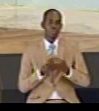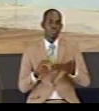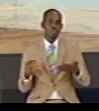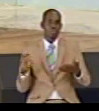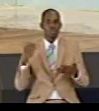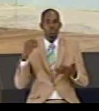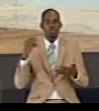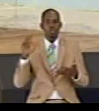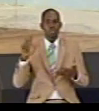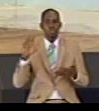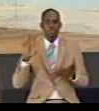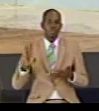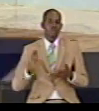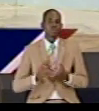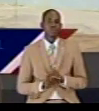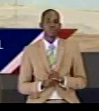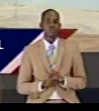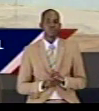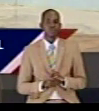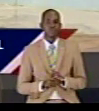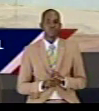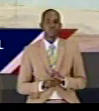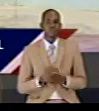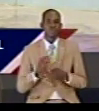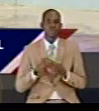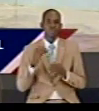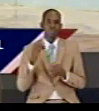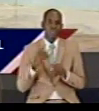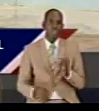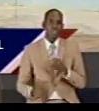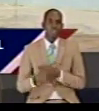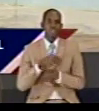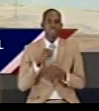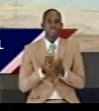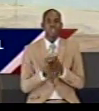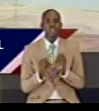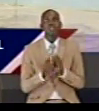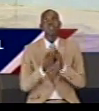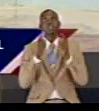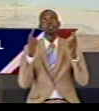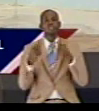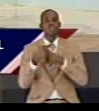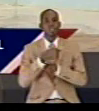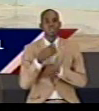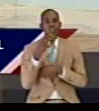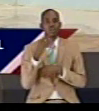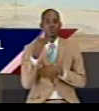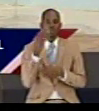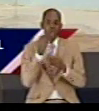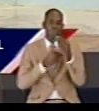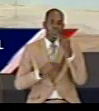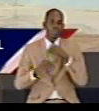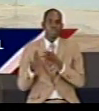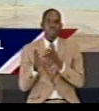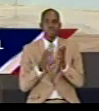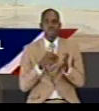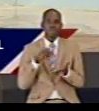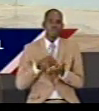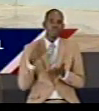verse 37. In the last day, that great day of the feast,